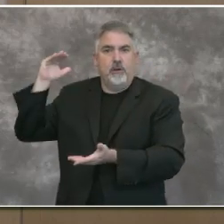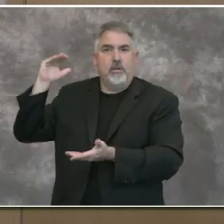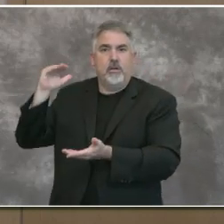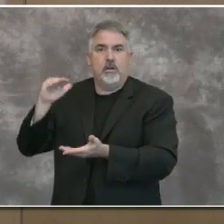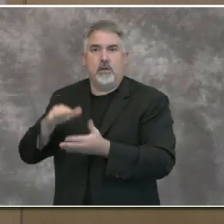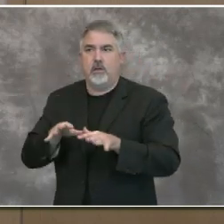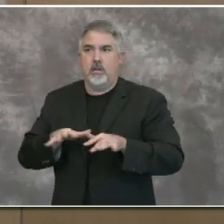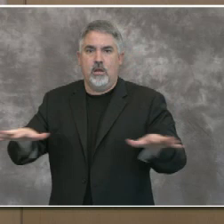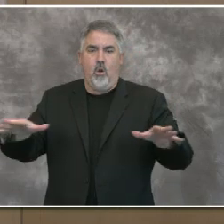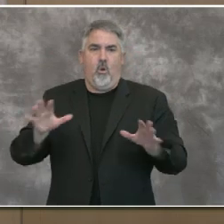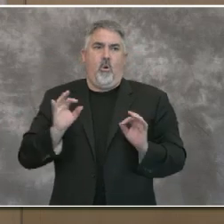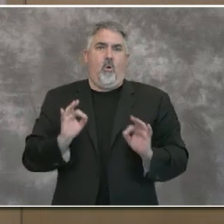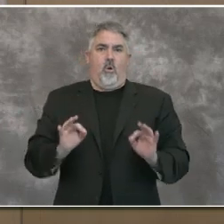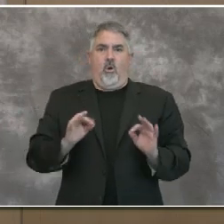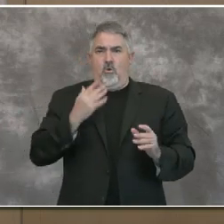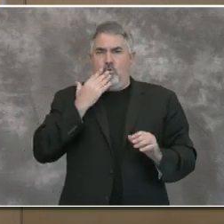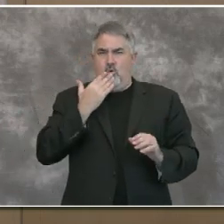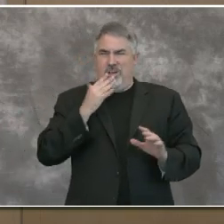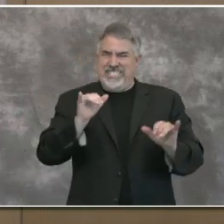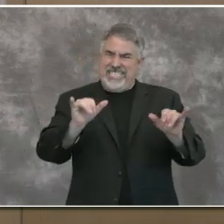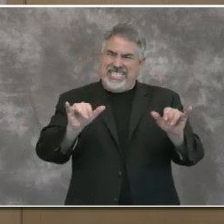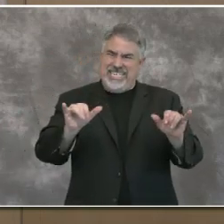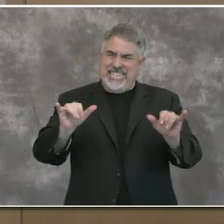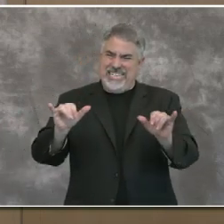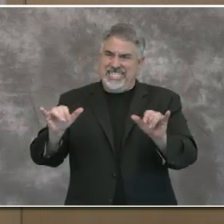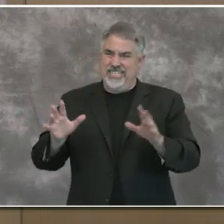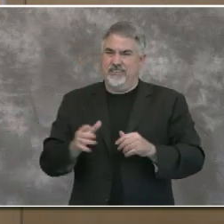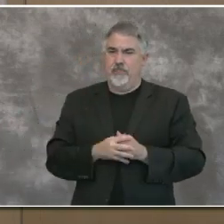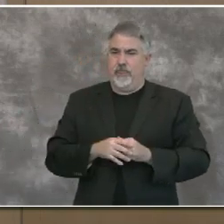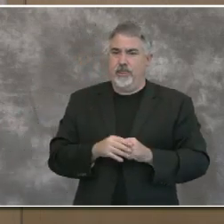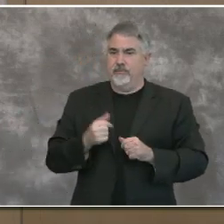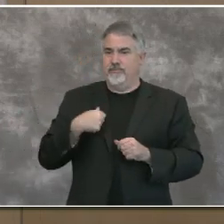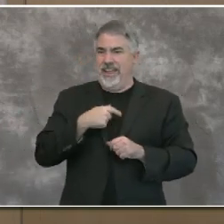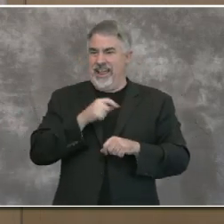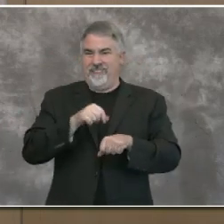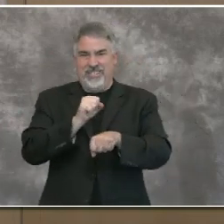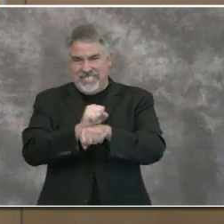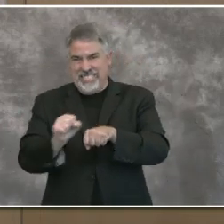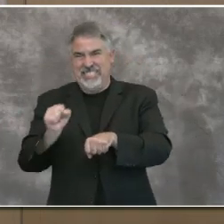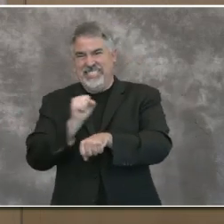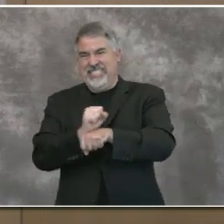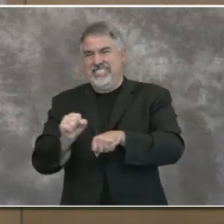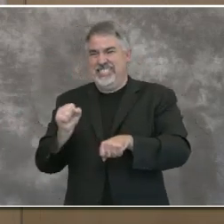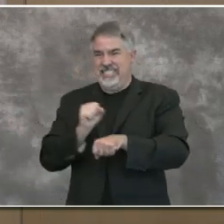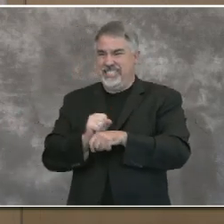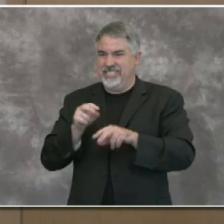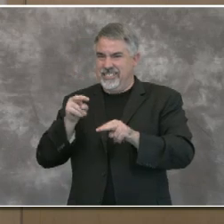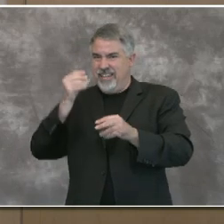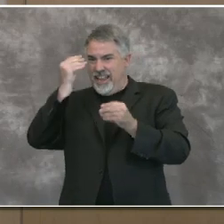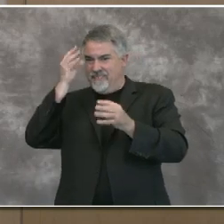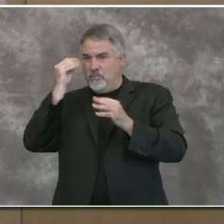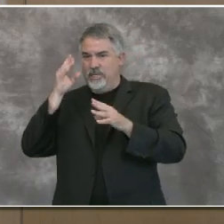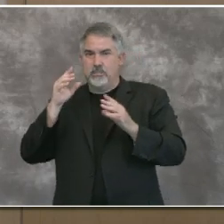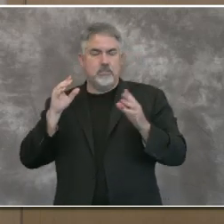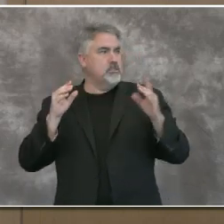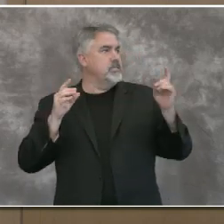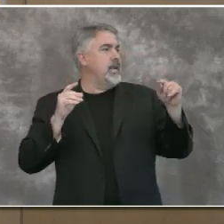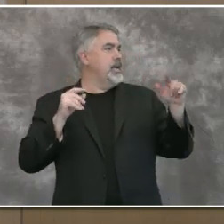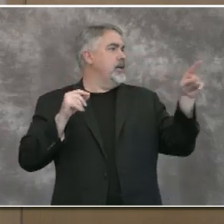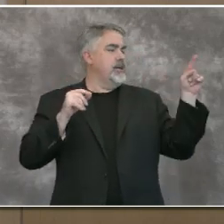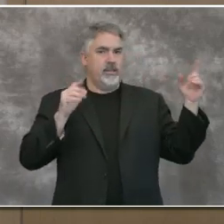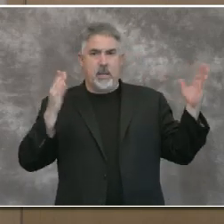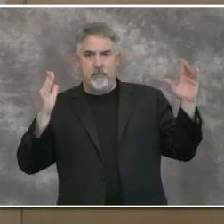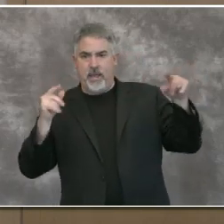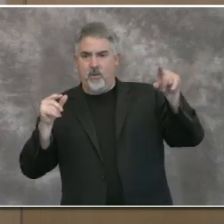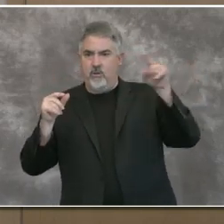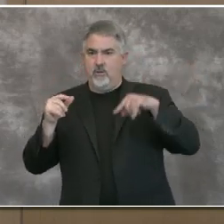county. So again, I would have to go back and we would have to look at the data to really compare hospital to hospital, but I don't have an